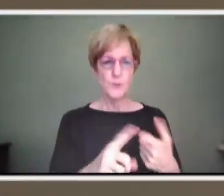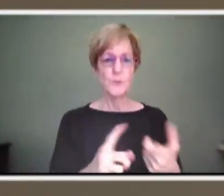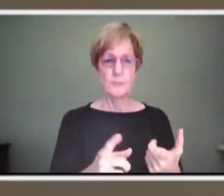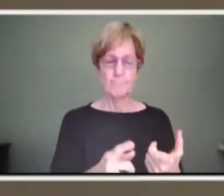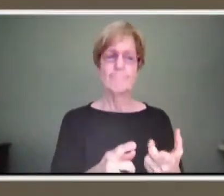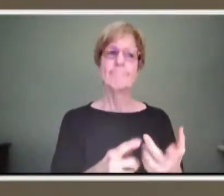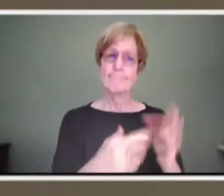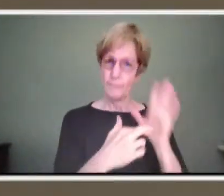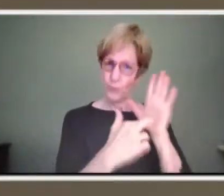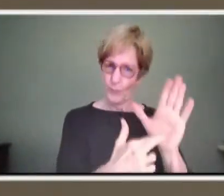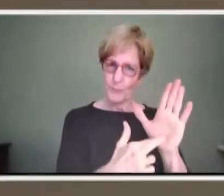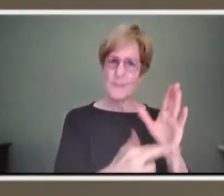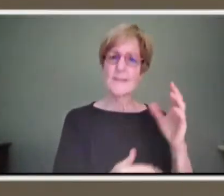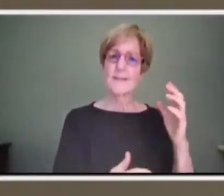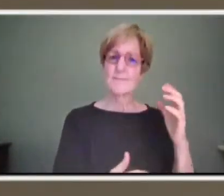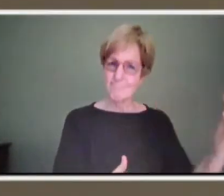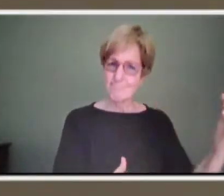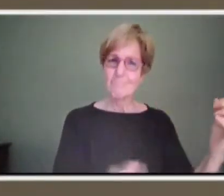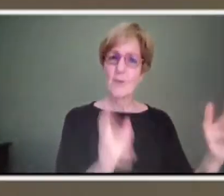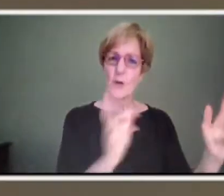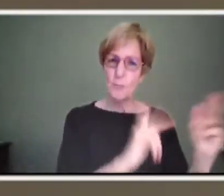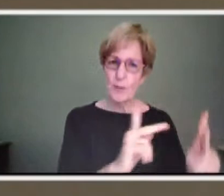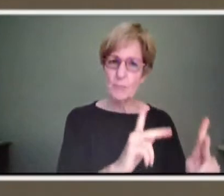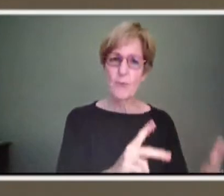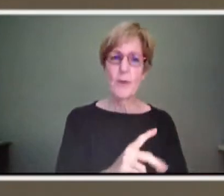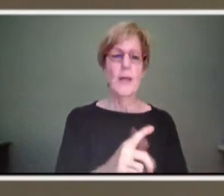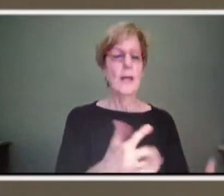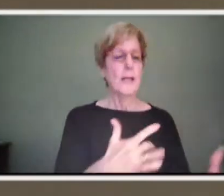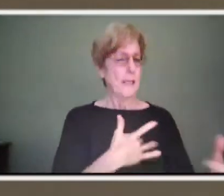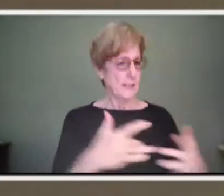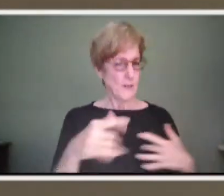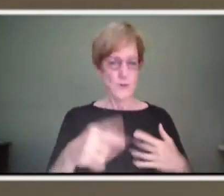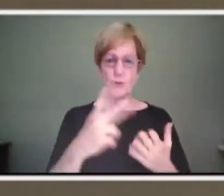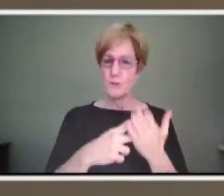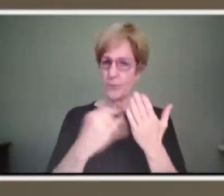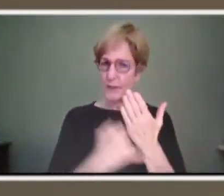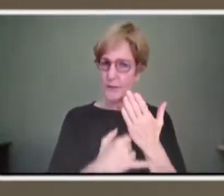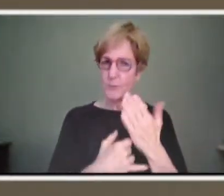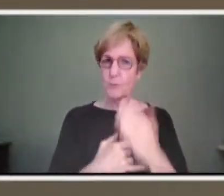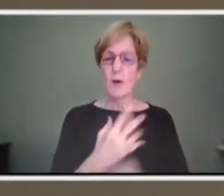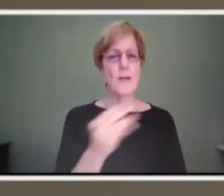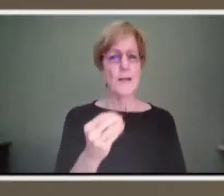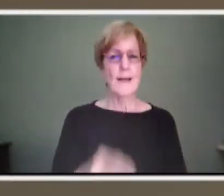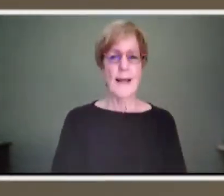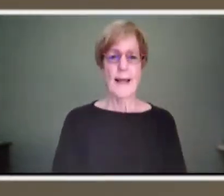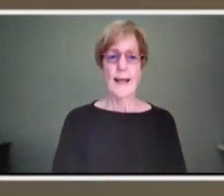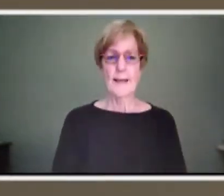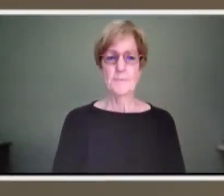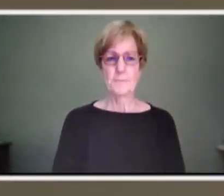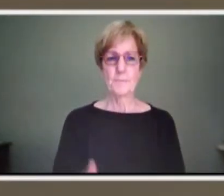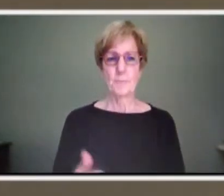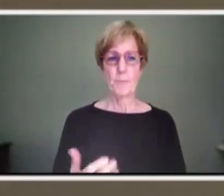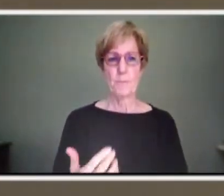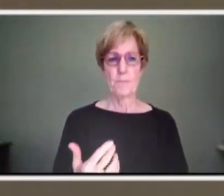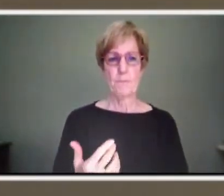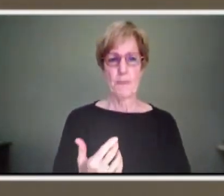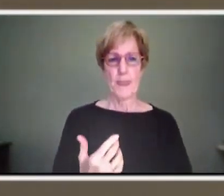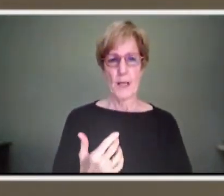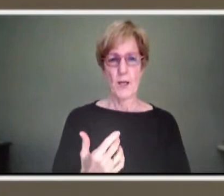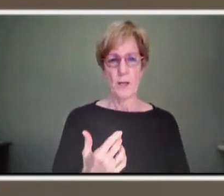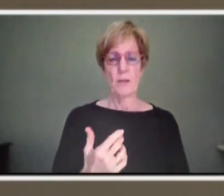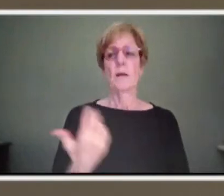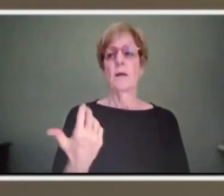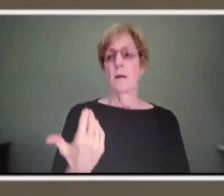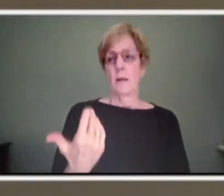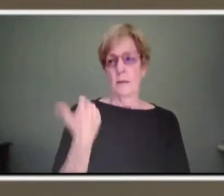represent our constituency. So there were concerns with this project as well, and based on the last petition,